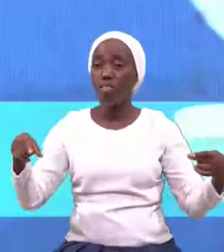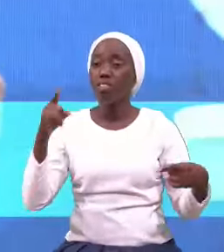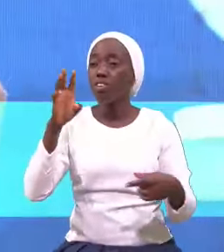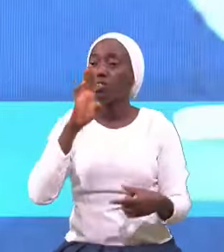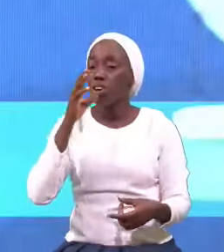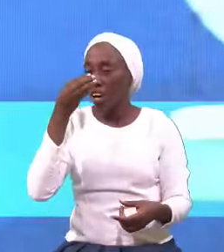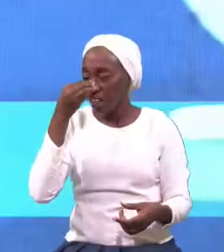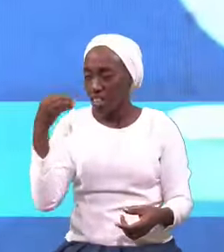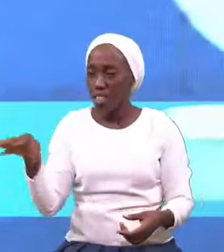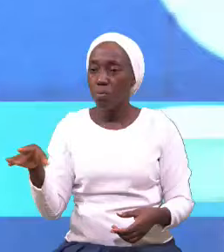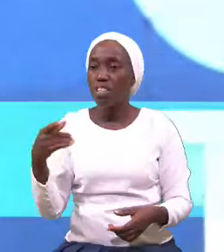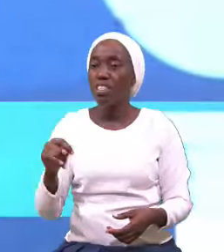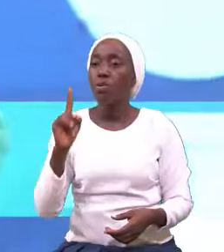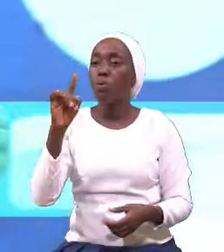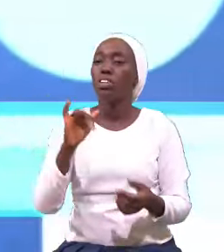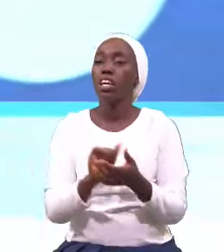walking through him.